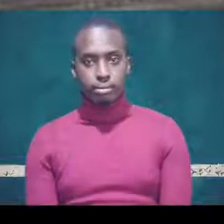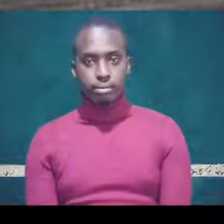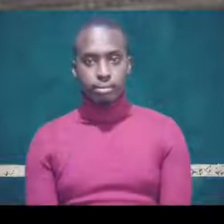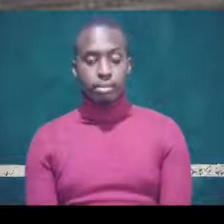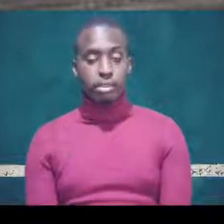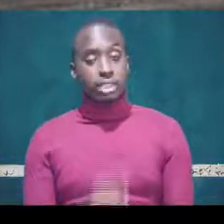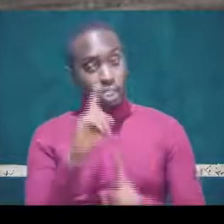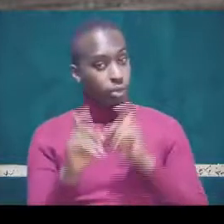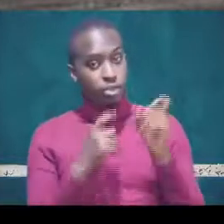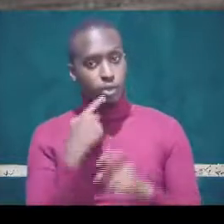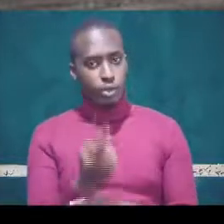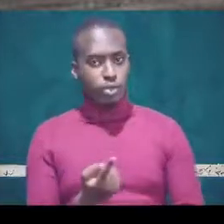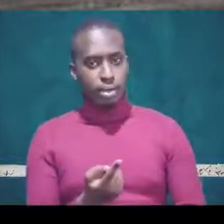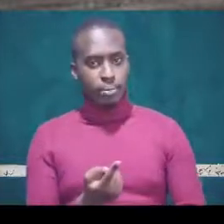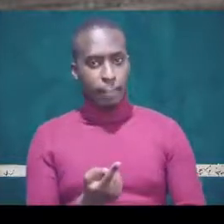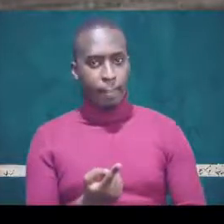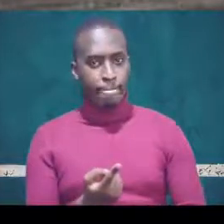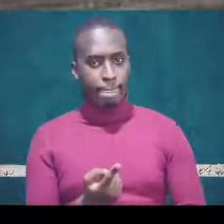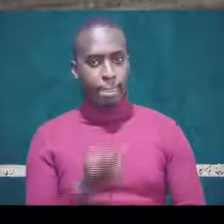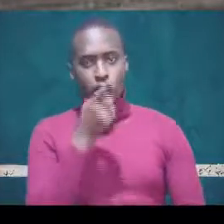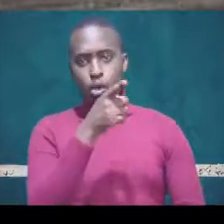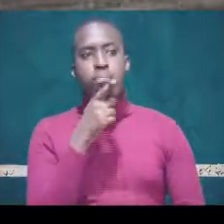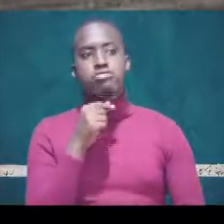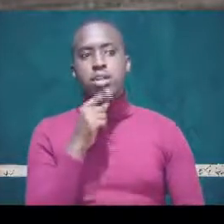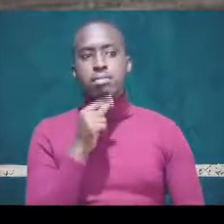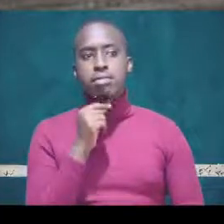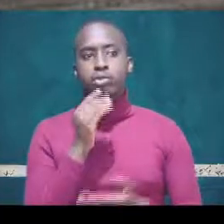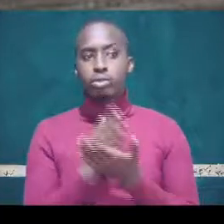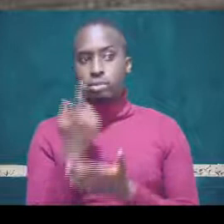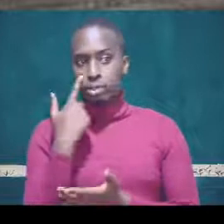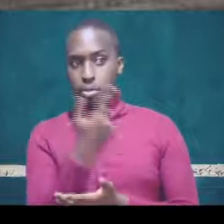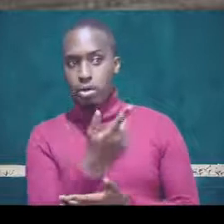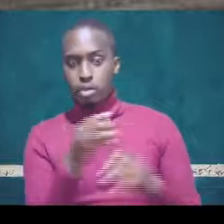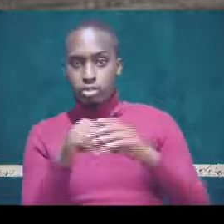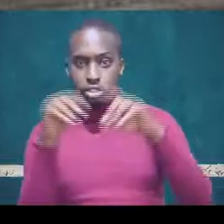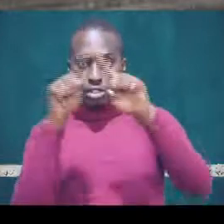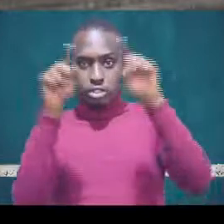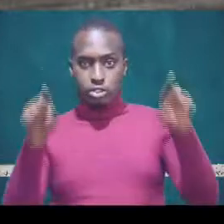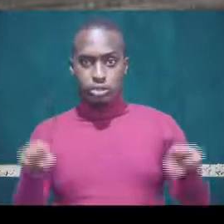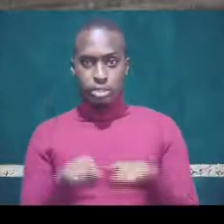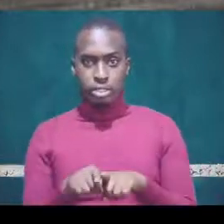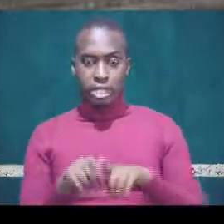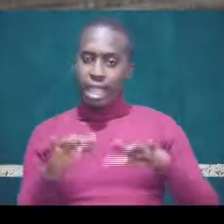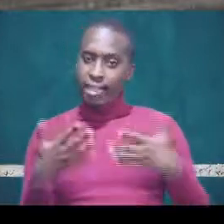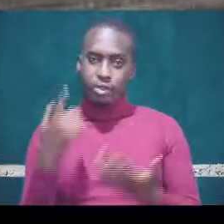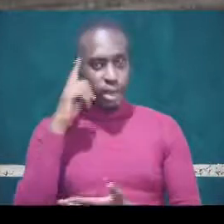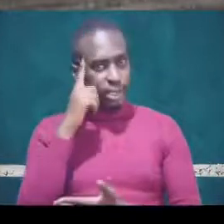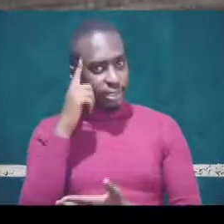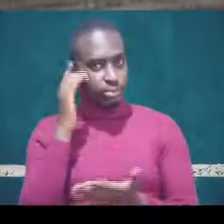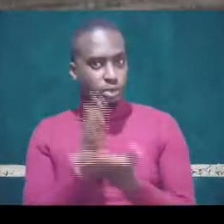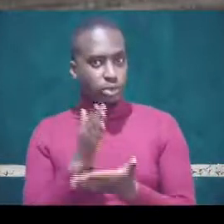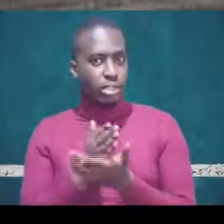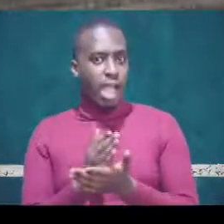Now the question is, that man who you are seeing on the screen, do you think is